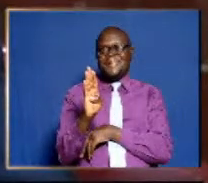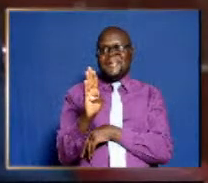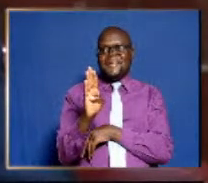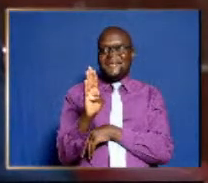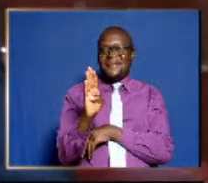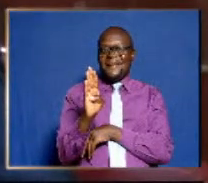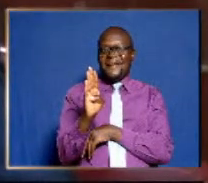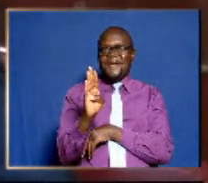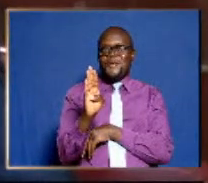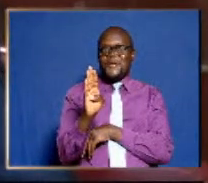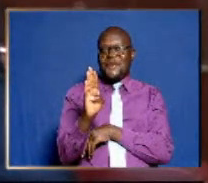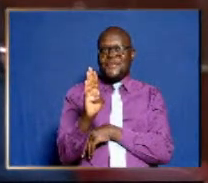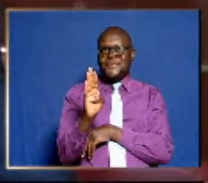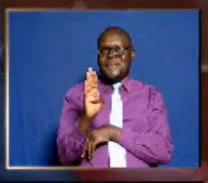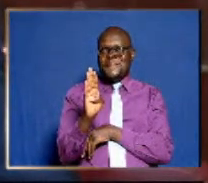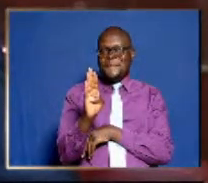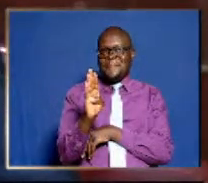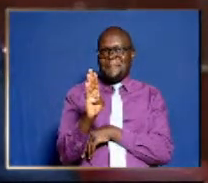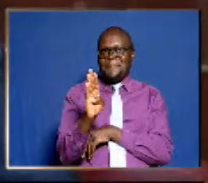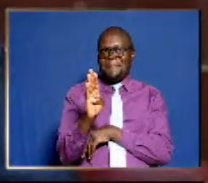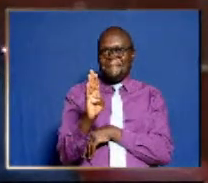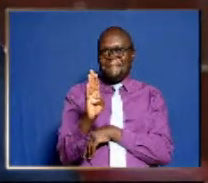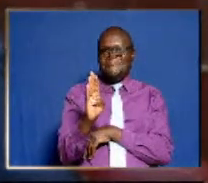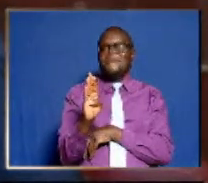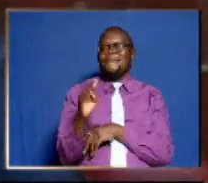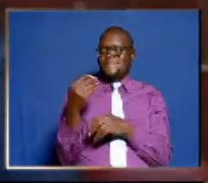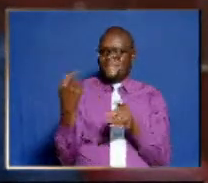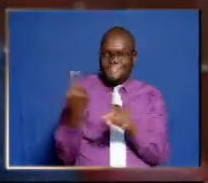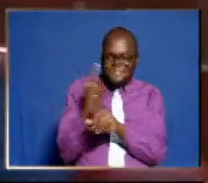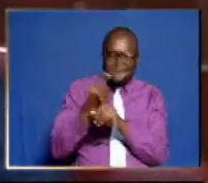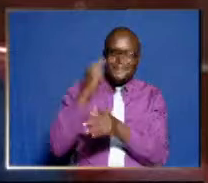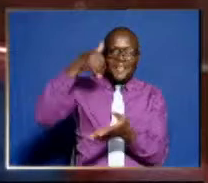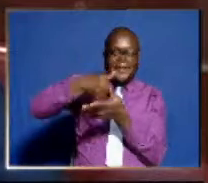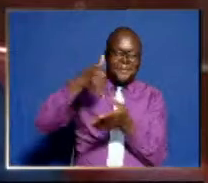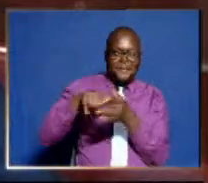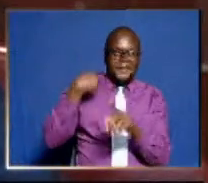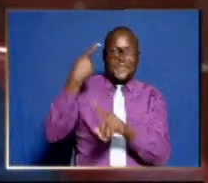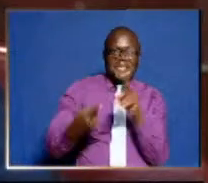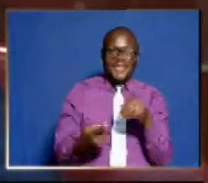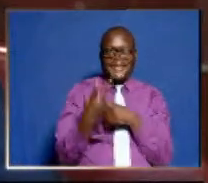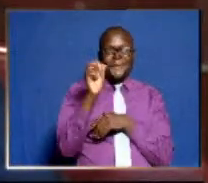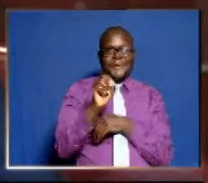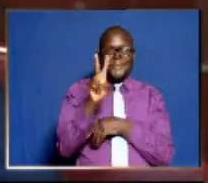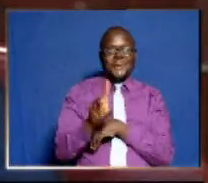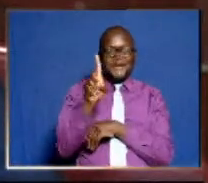209 billion, and 96 billion shillings, respectively, in the year